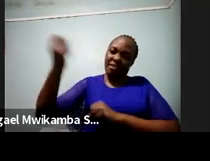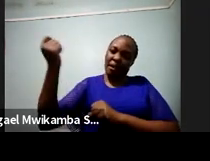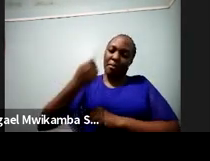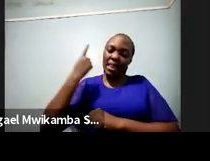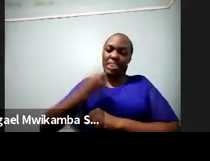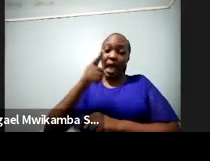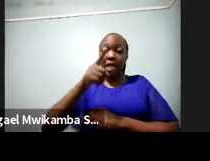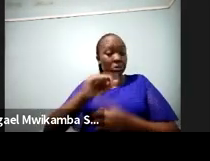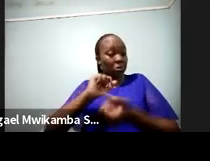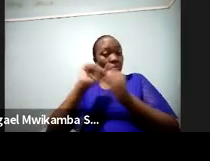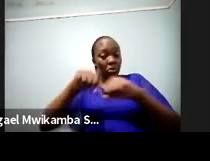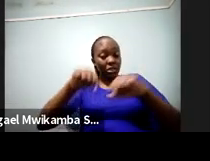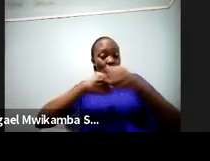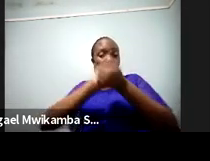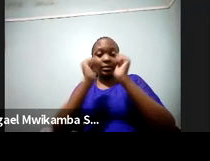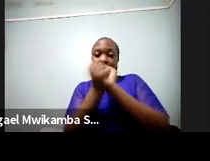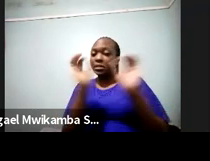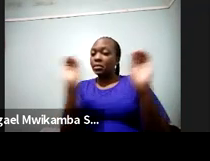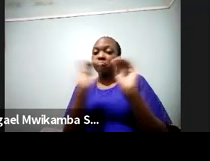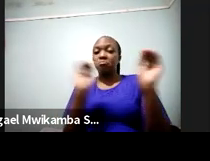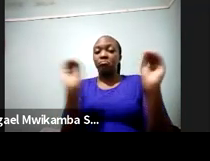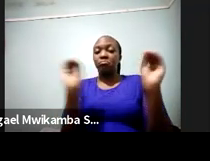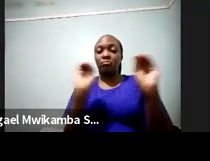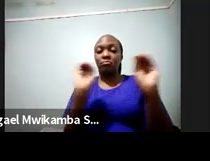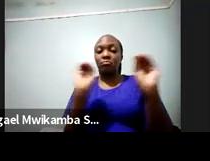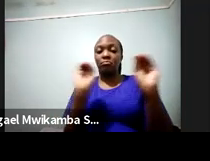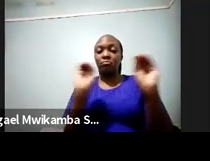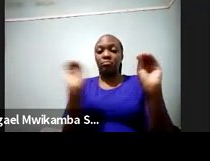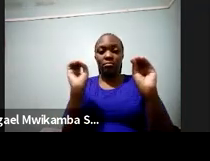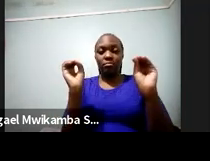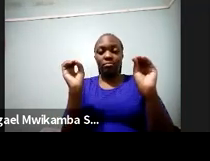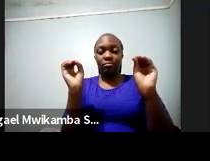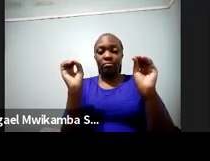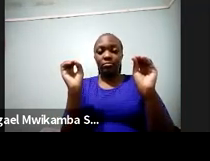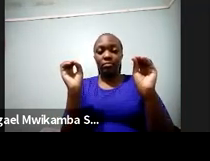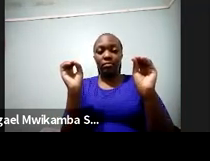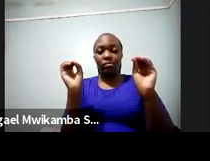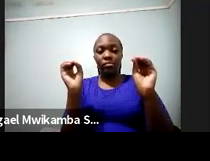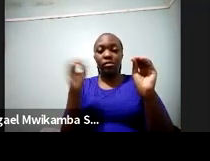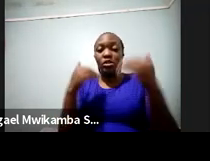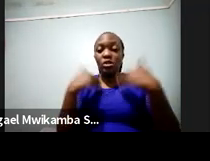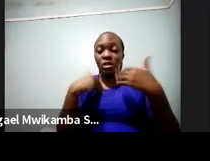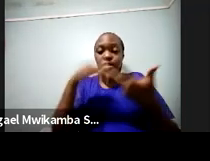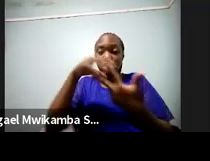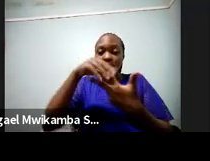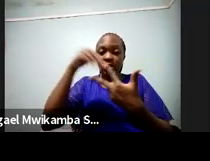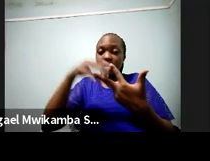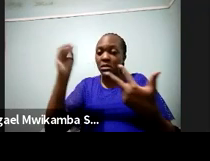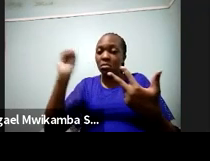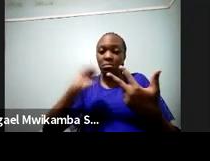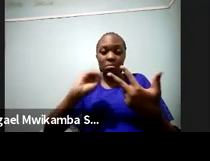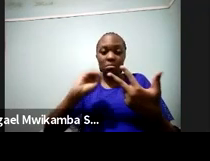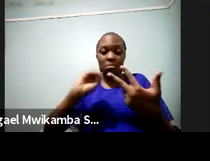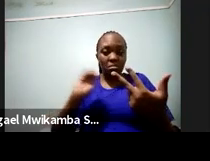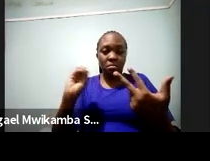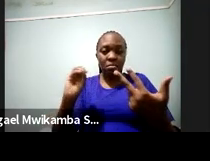but here you have no choice. And they are considered very essential. You can't do without them. For example, you have to pay rent.